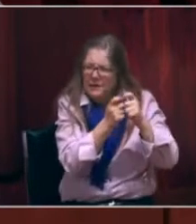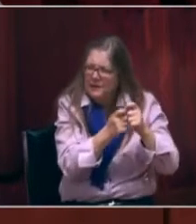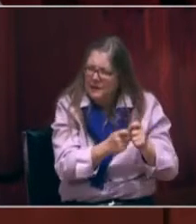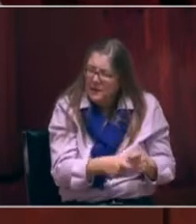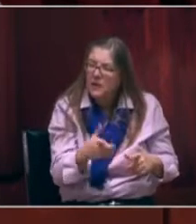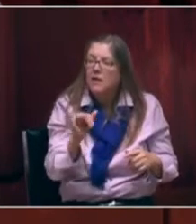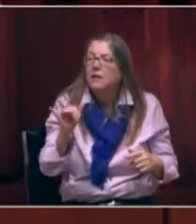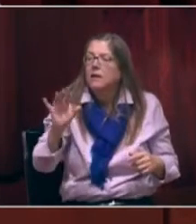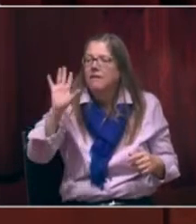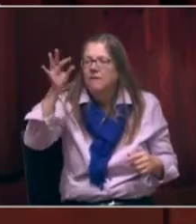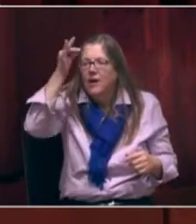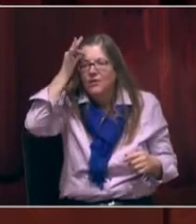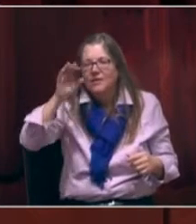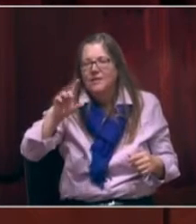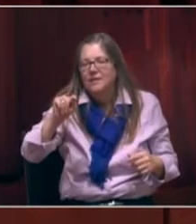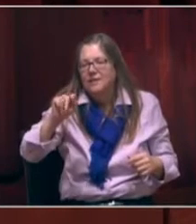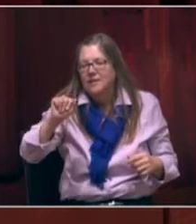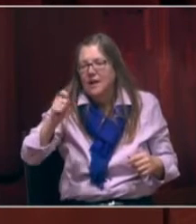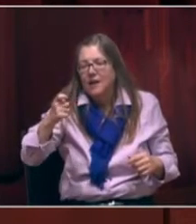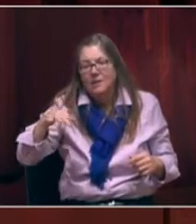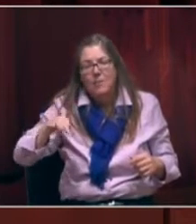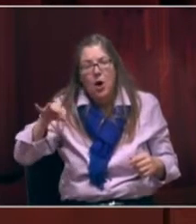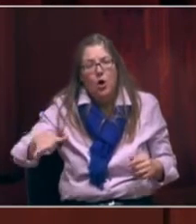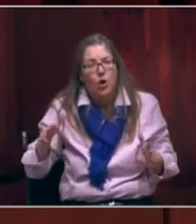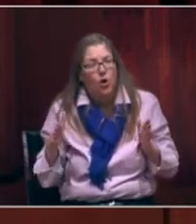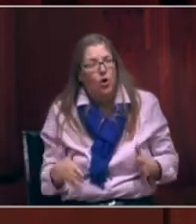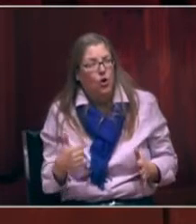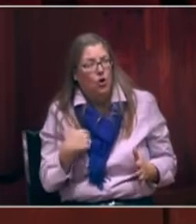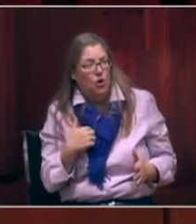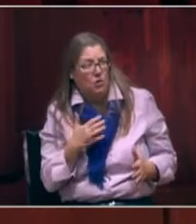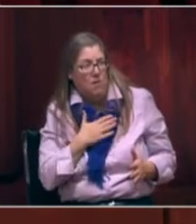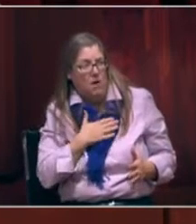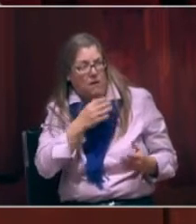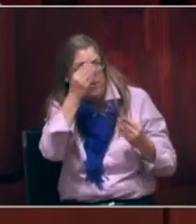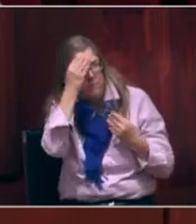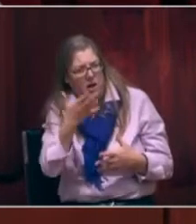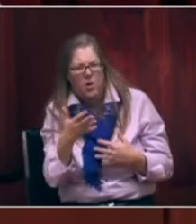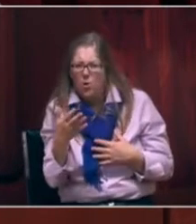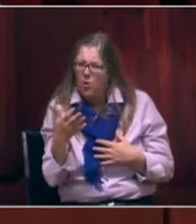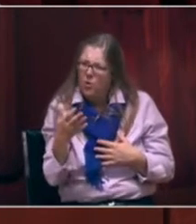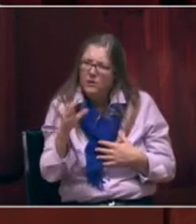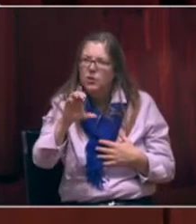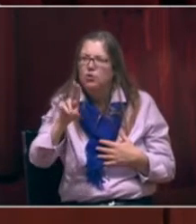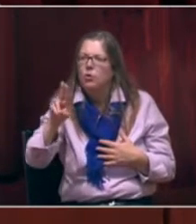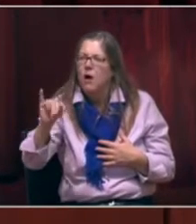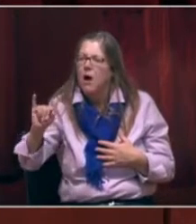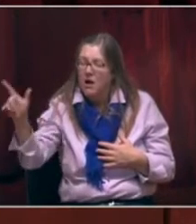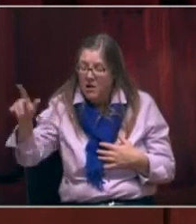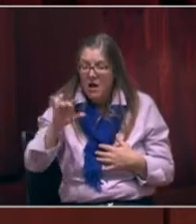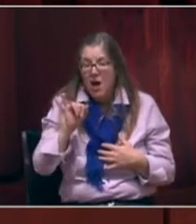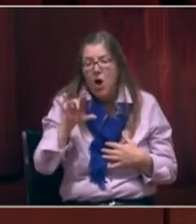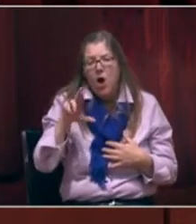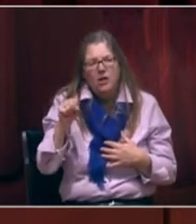is federal taxpayer information, which is a category of CUI. The IRS has issued very prescriptive regulations on how this